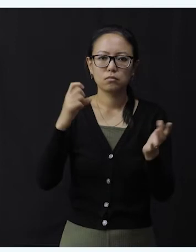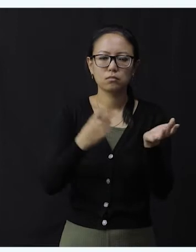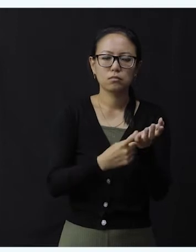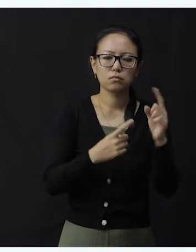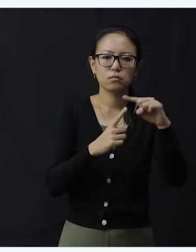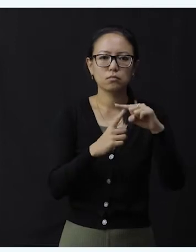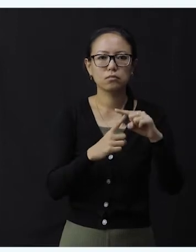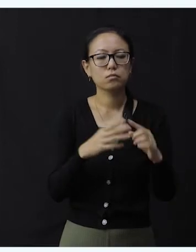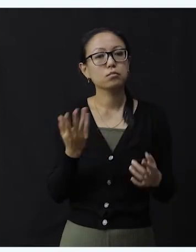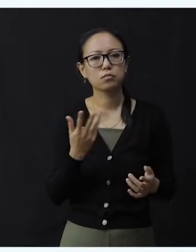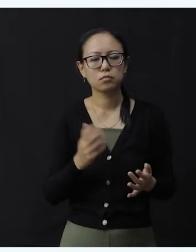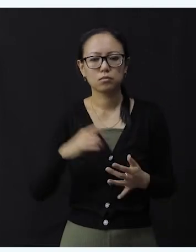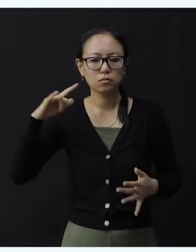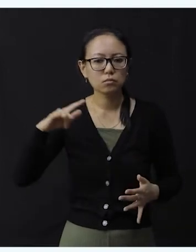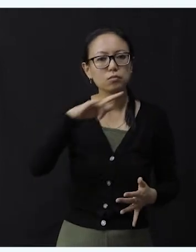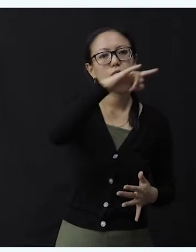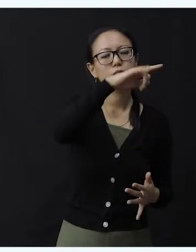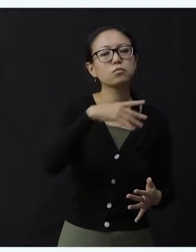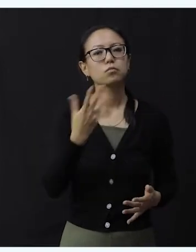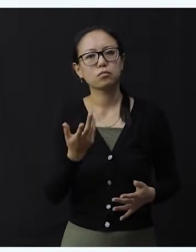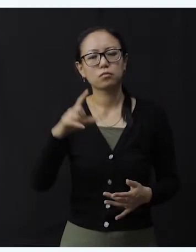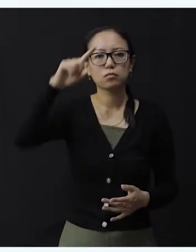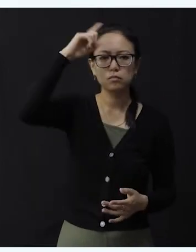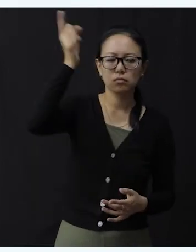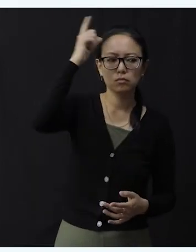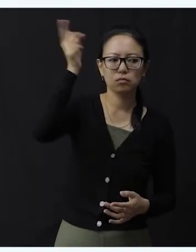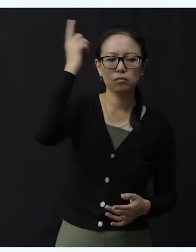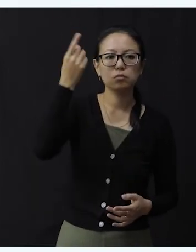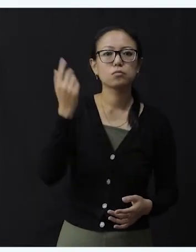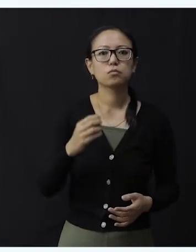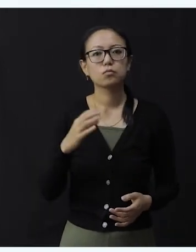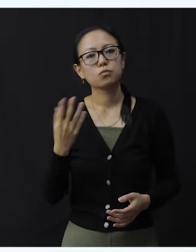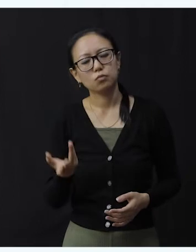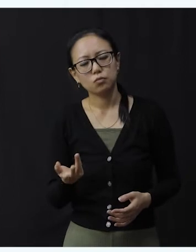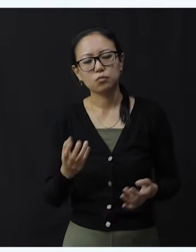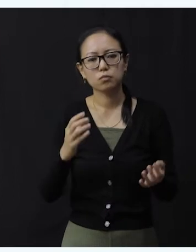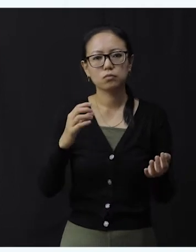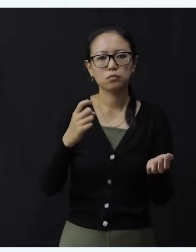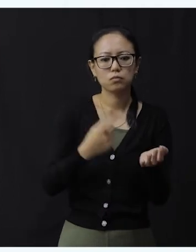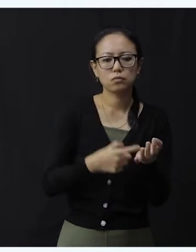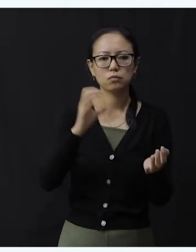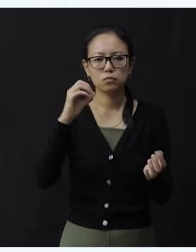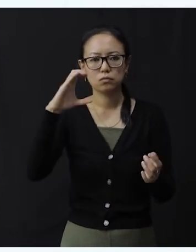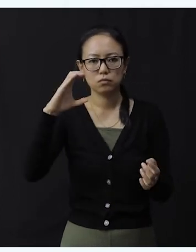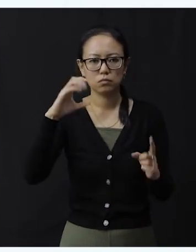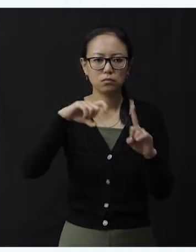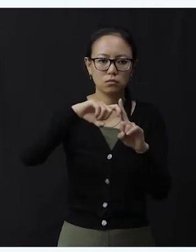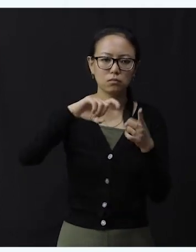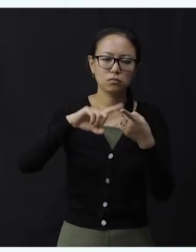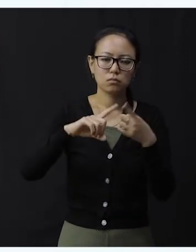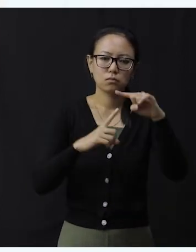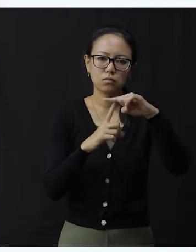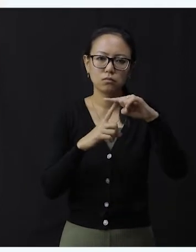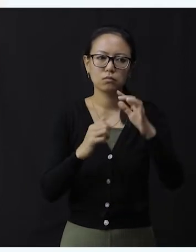in the air, and the helicopter also. So the vehicles or the transport that flies in the sky